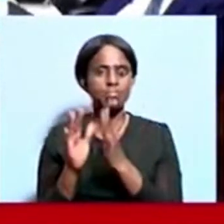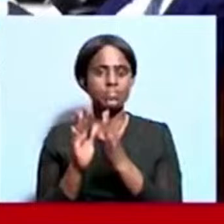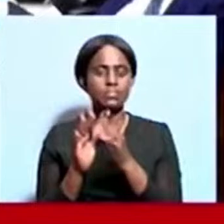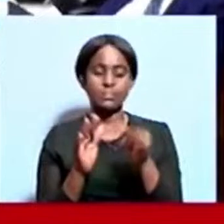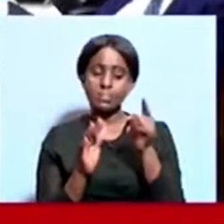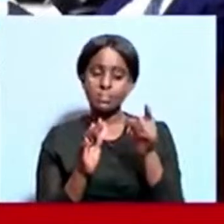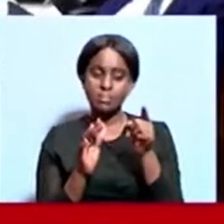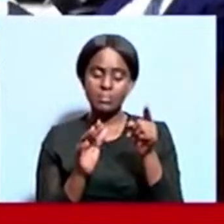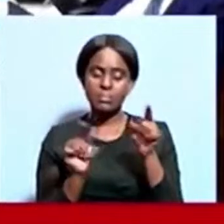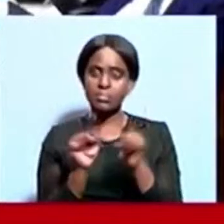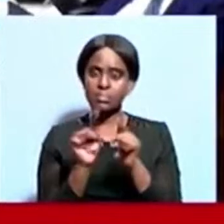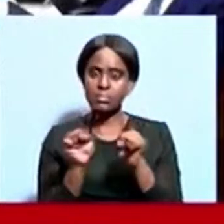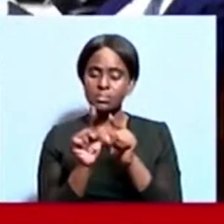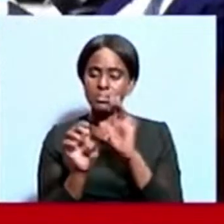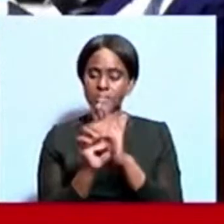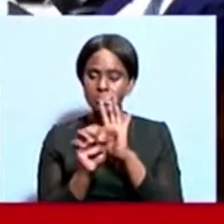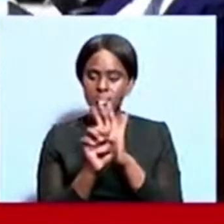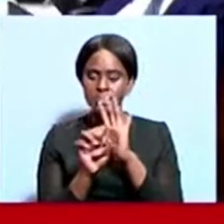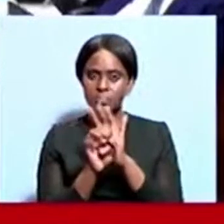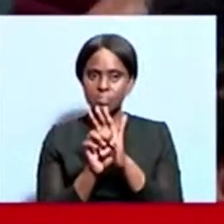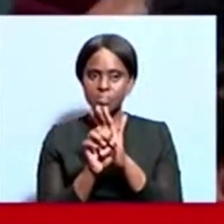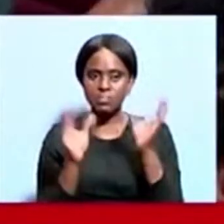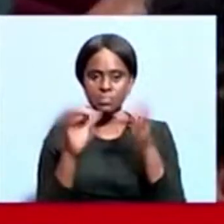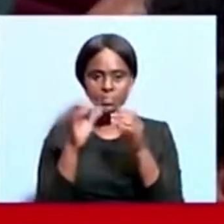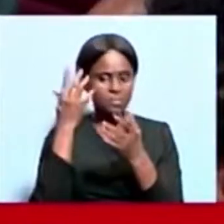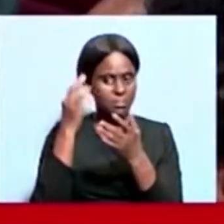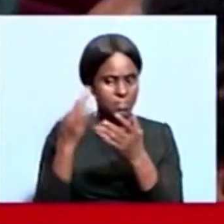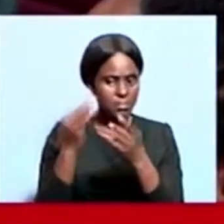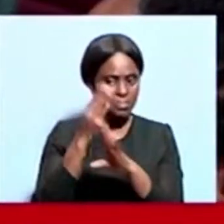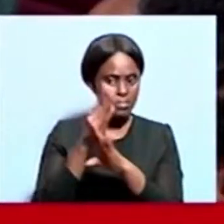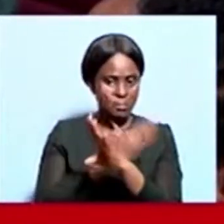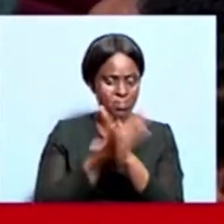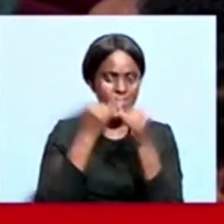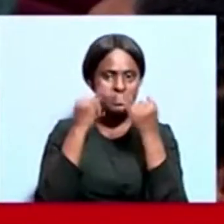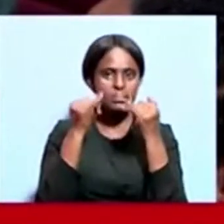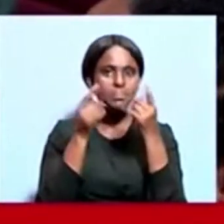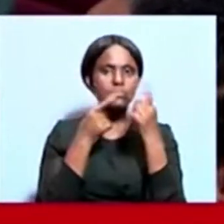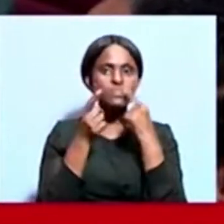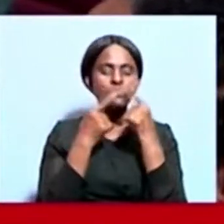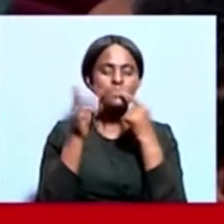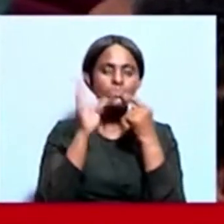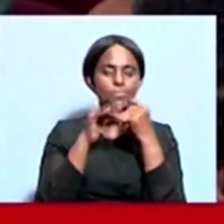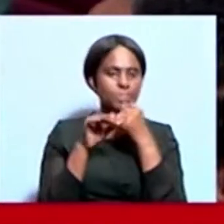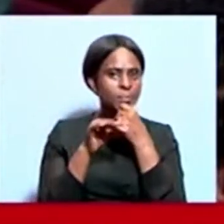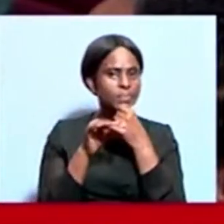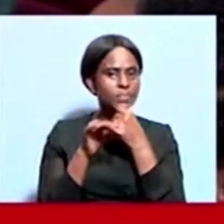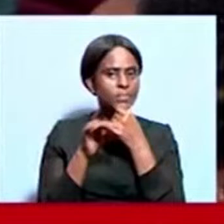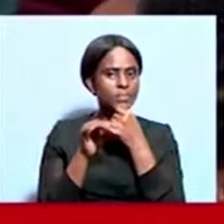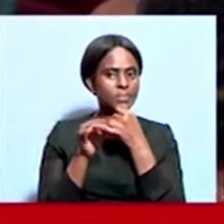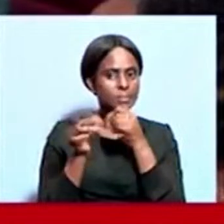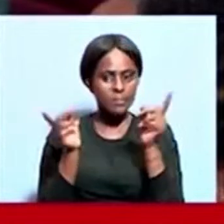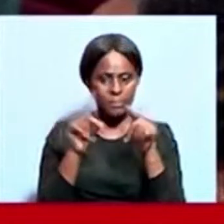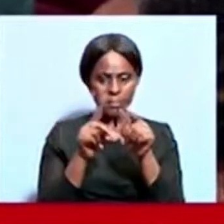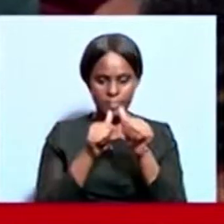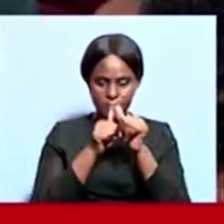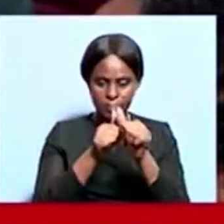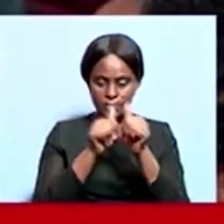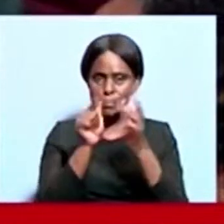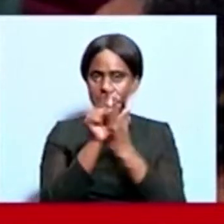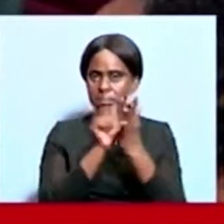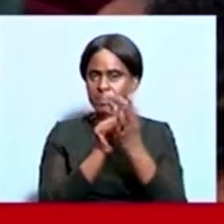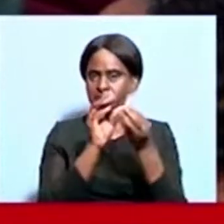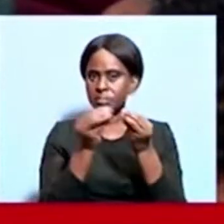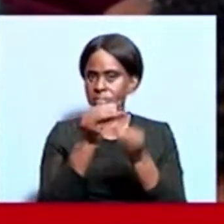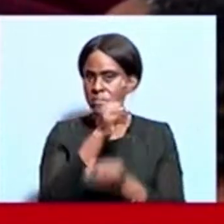This, like the Council Secretary earlier alluded to, when you follow Regulation